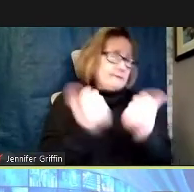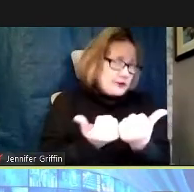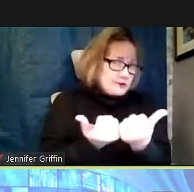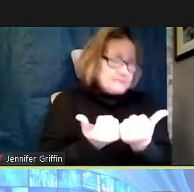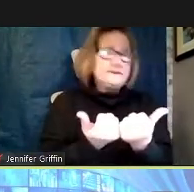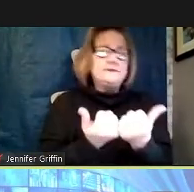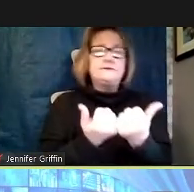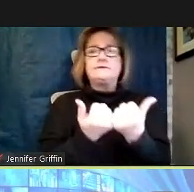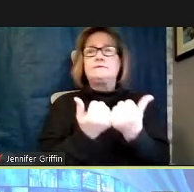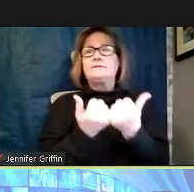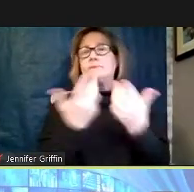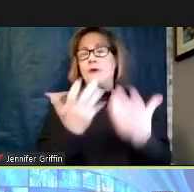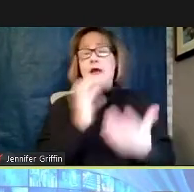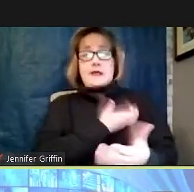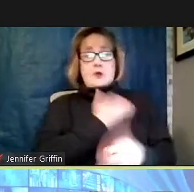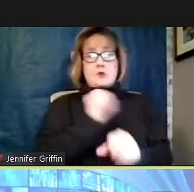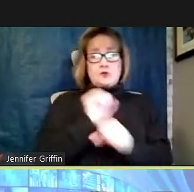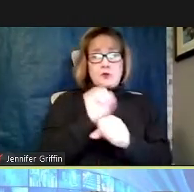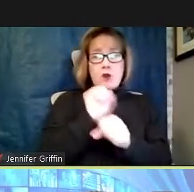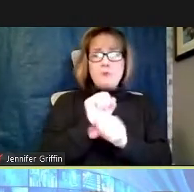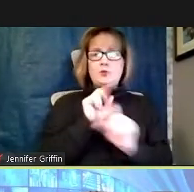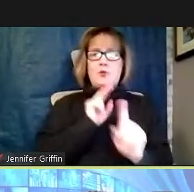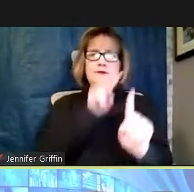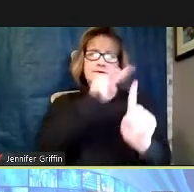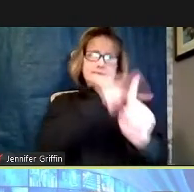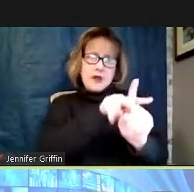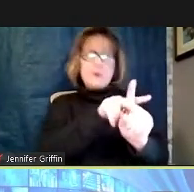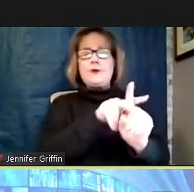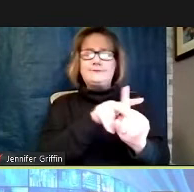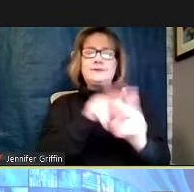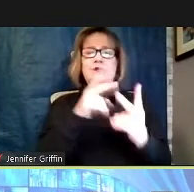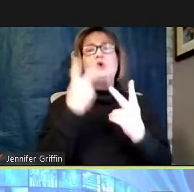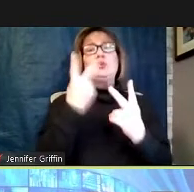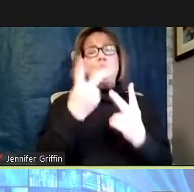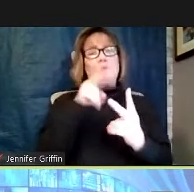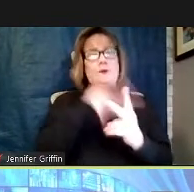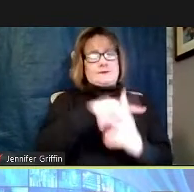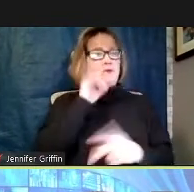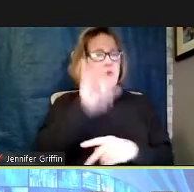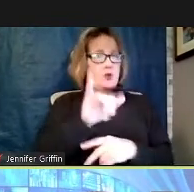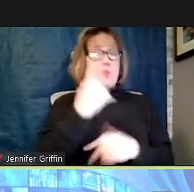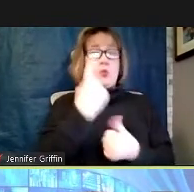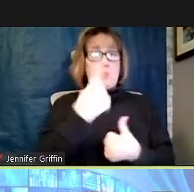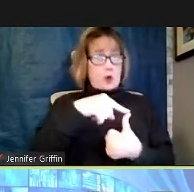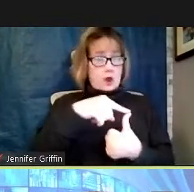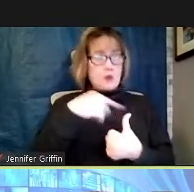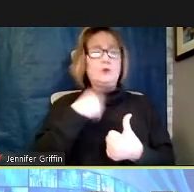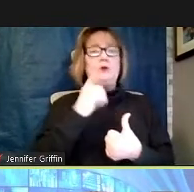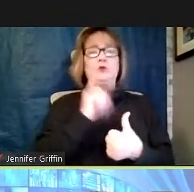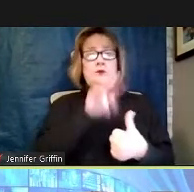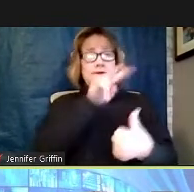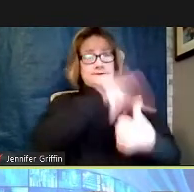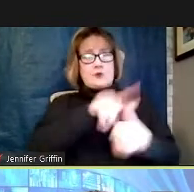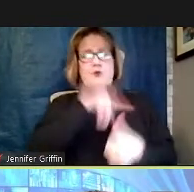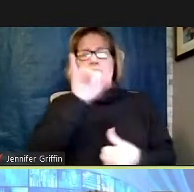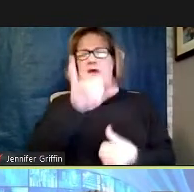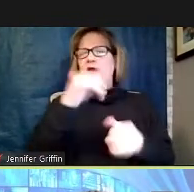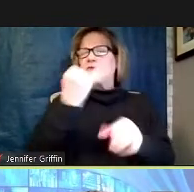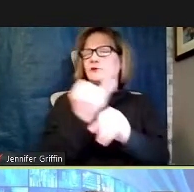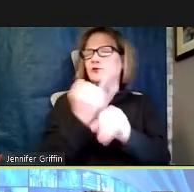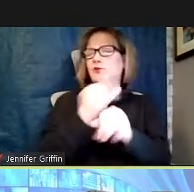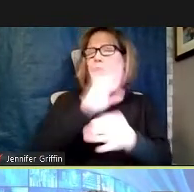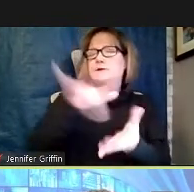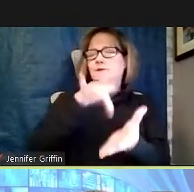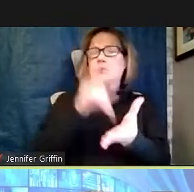agencies. And our job is to make two assignments for these applications. One is to the institute or centers who's going to consider